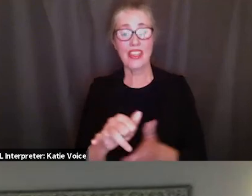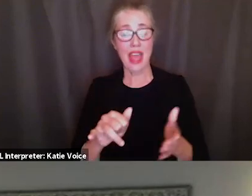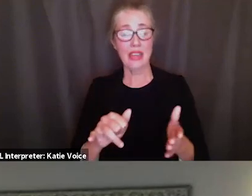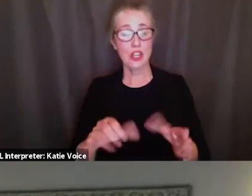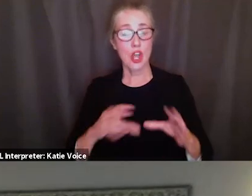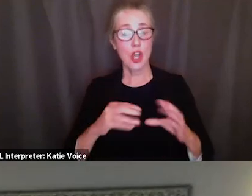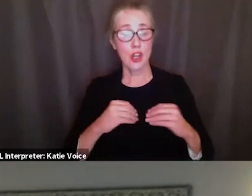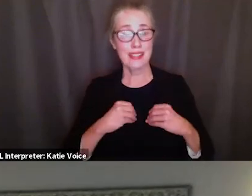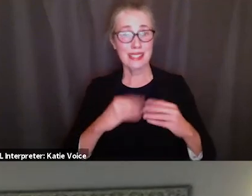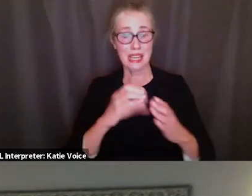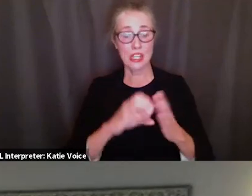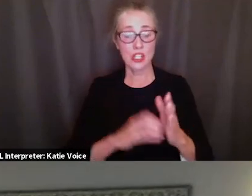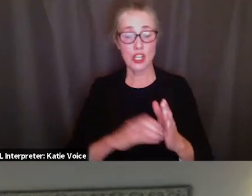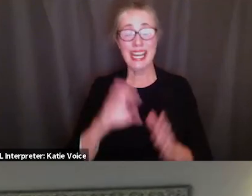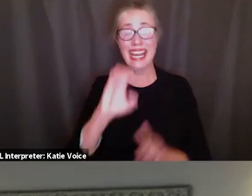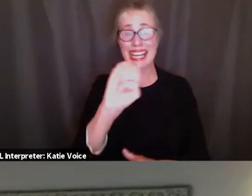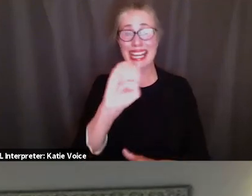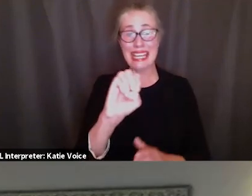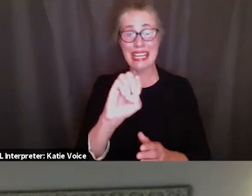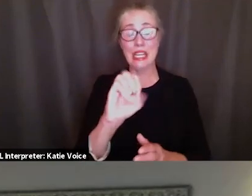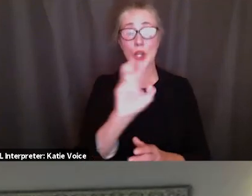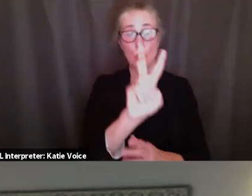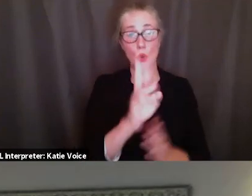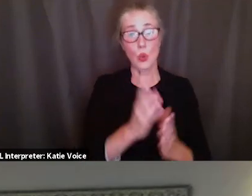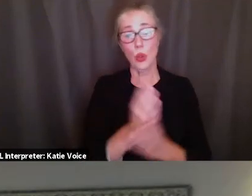items E2 through 11?